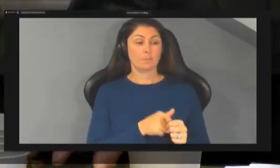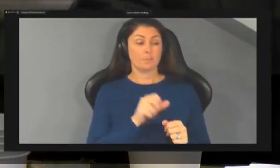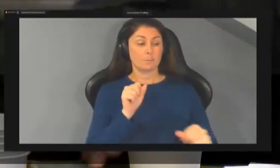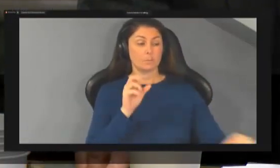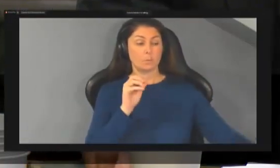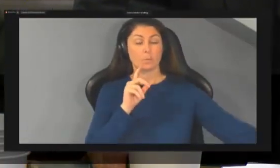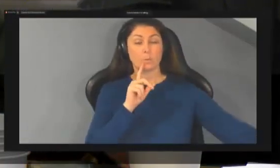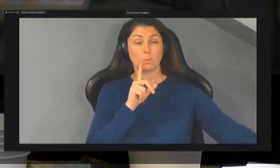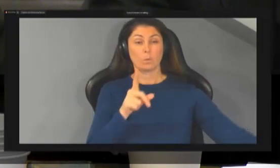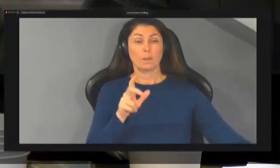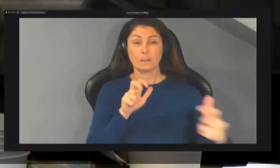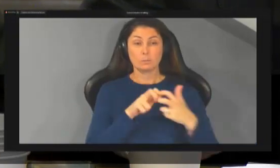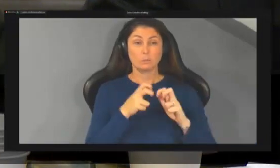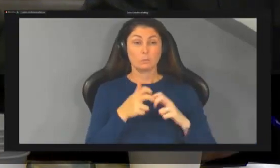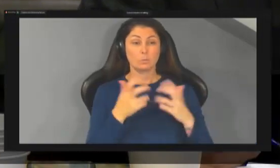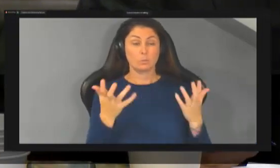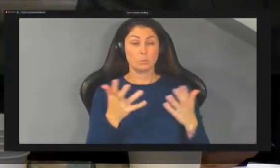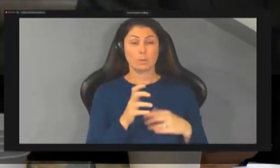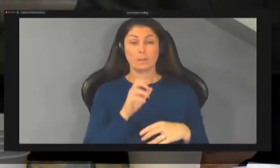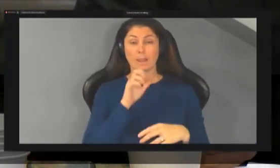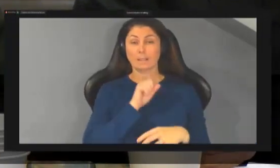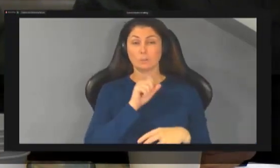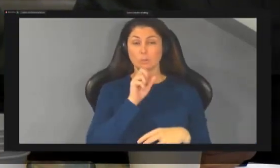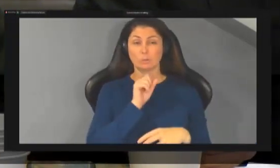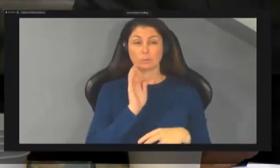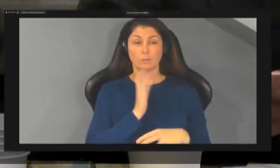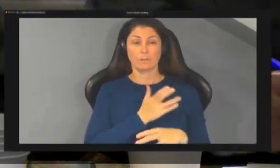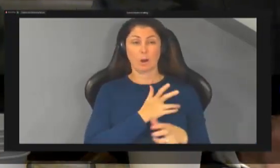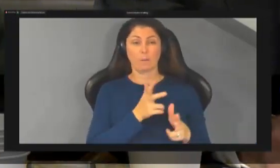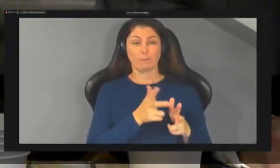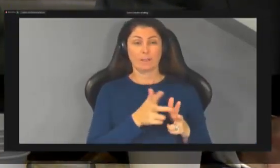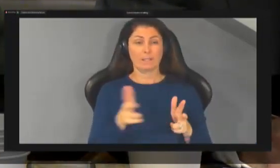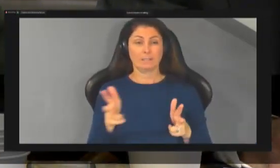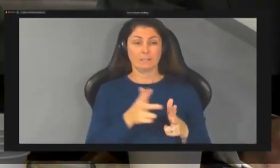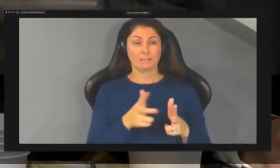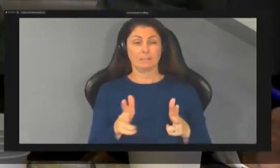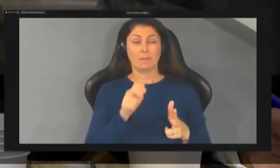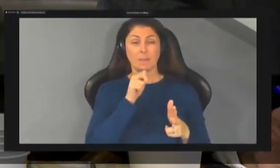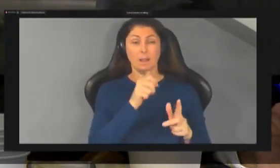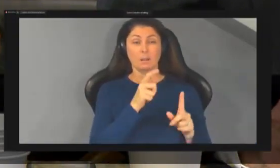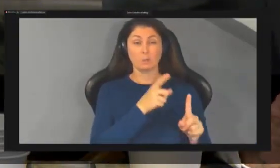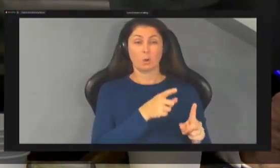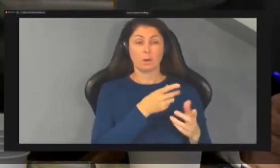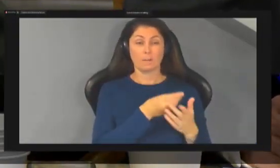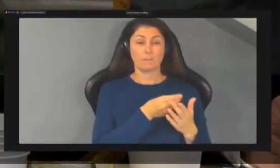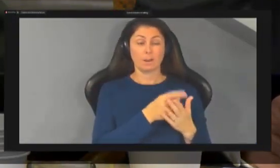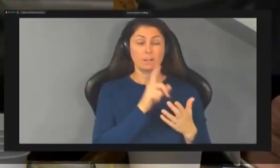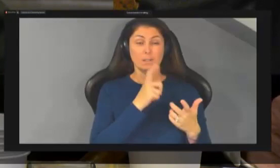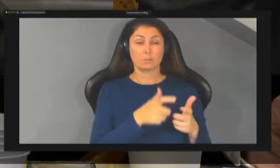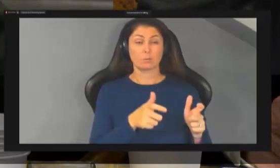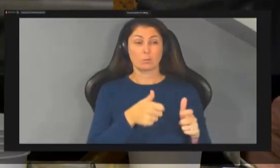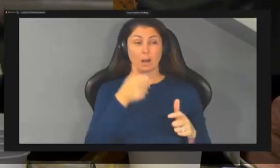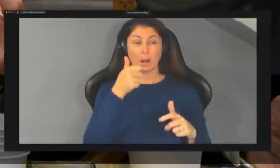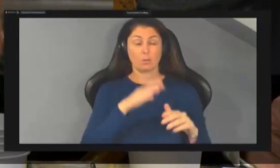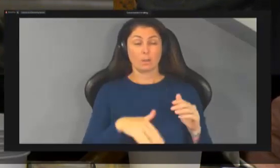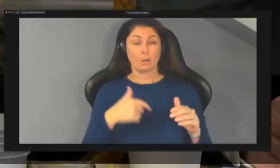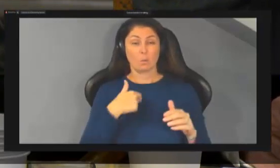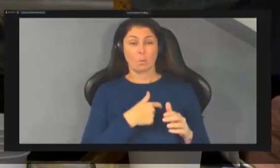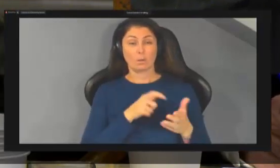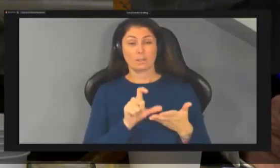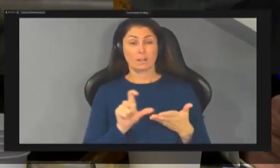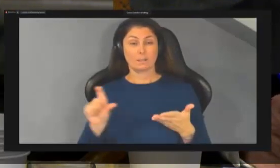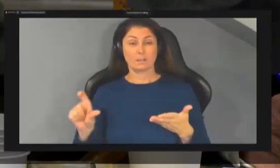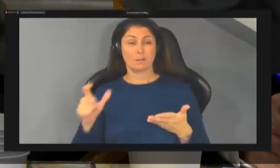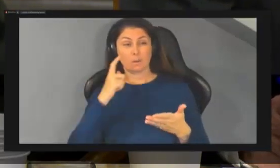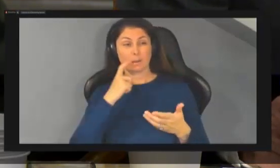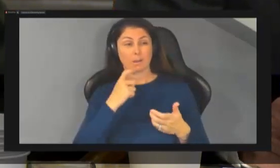the real issue here is the age of our fleet, okay? And that untargeted fund is gonna be greater than what we're probably setting aside because our vehicles are